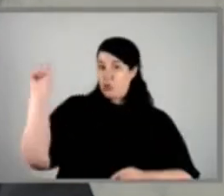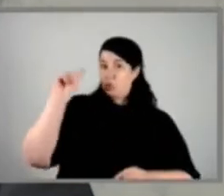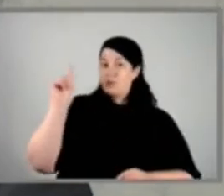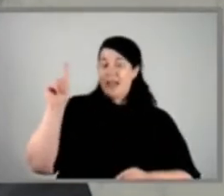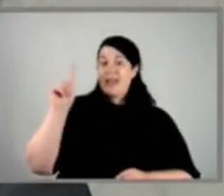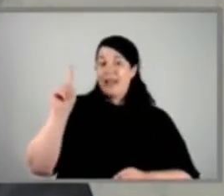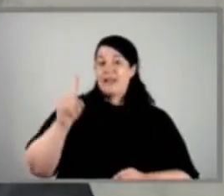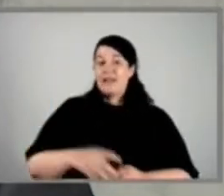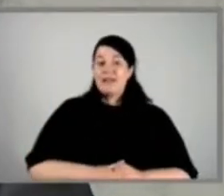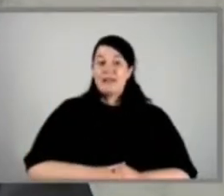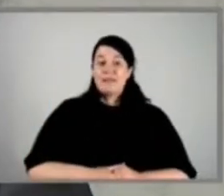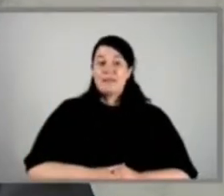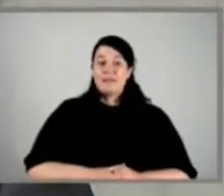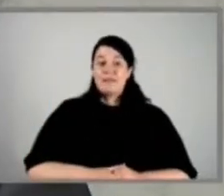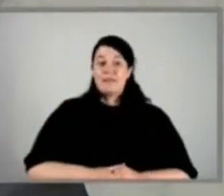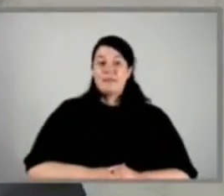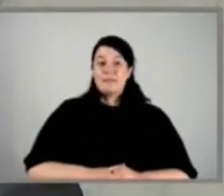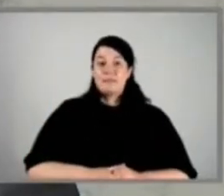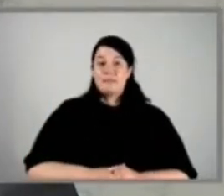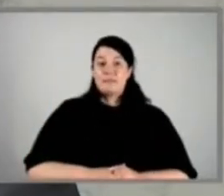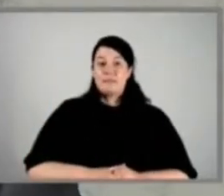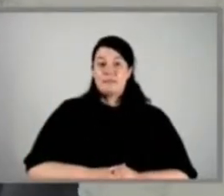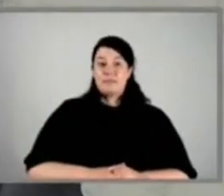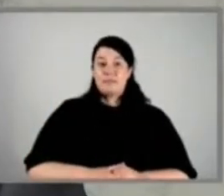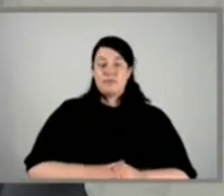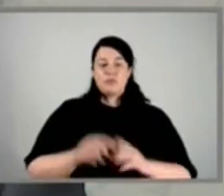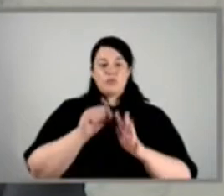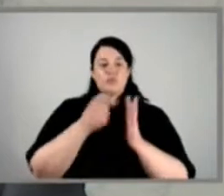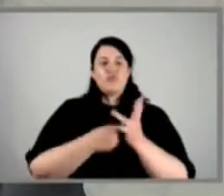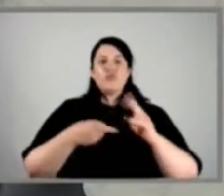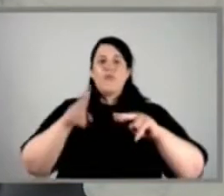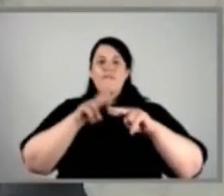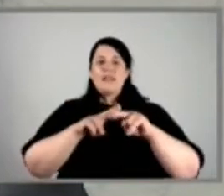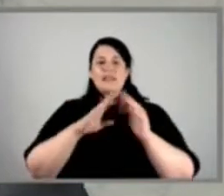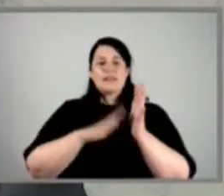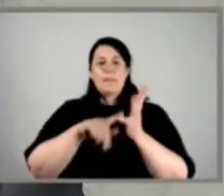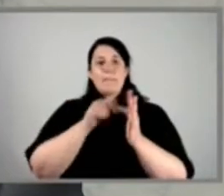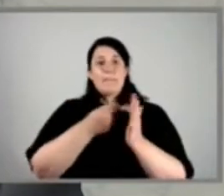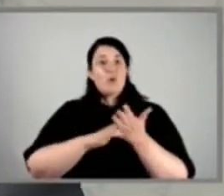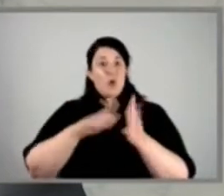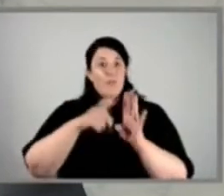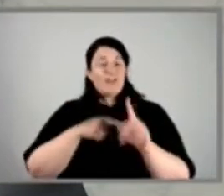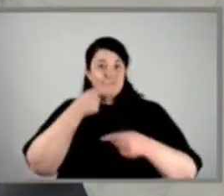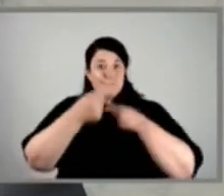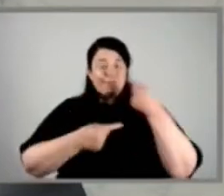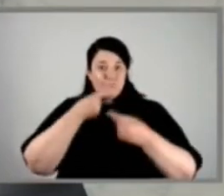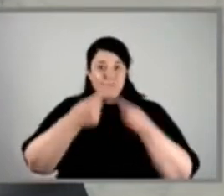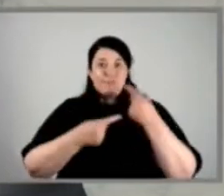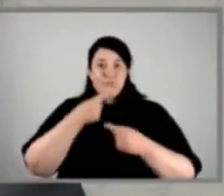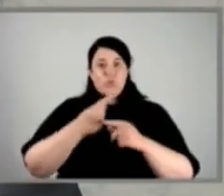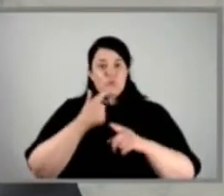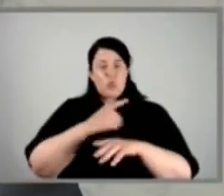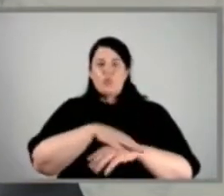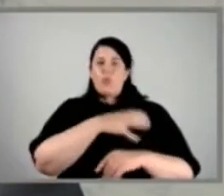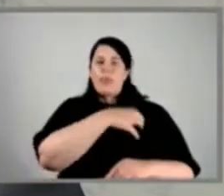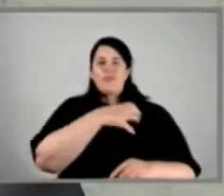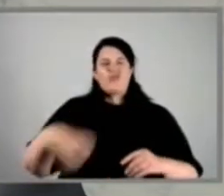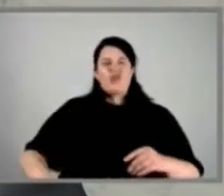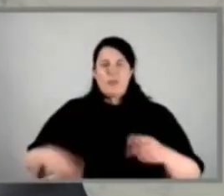so Professor Murphy actually gave an update in relation to that to the premiers. So we now have